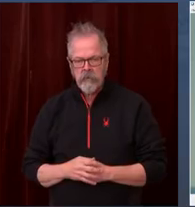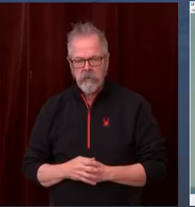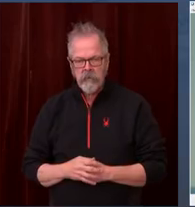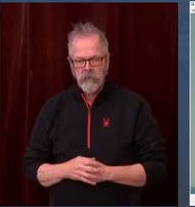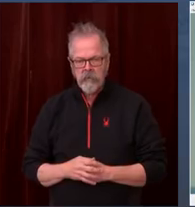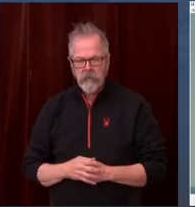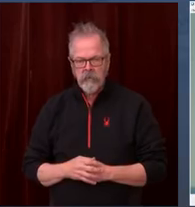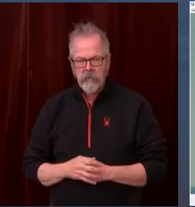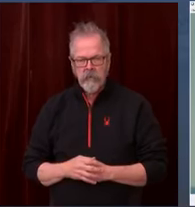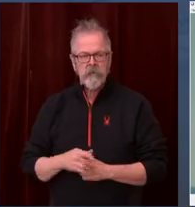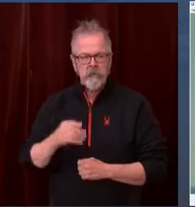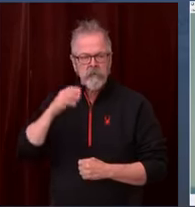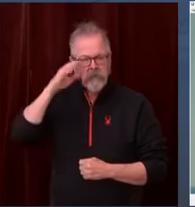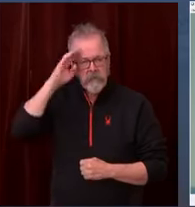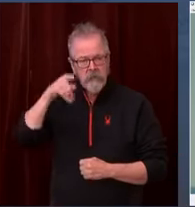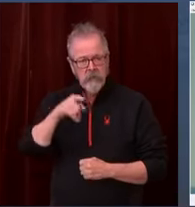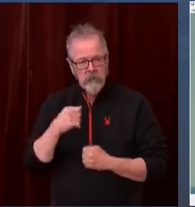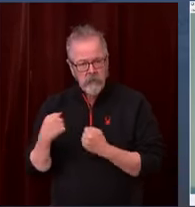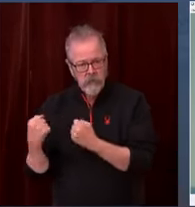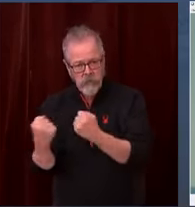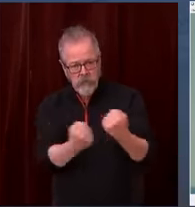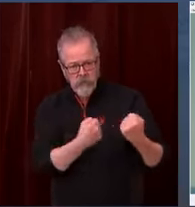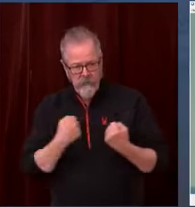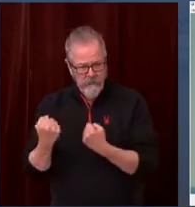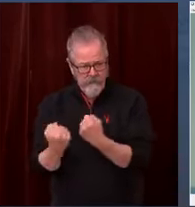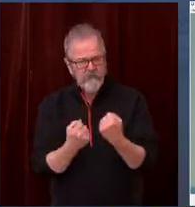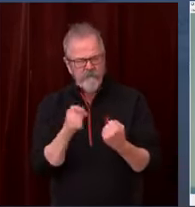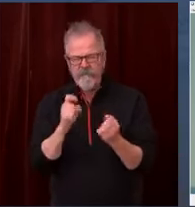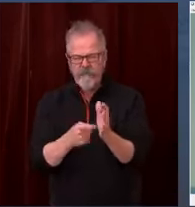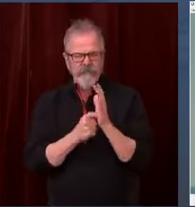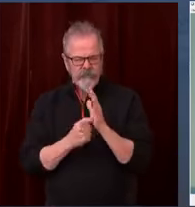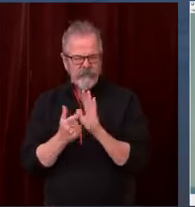to force